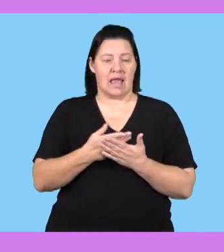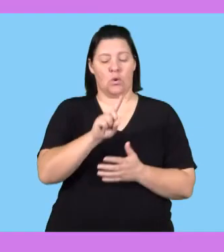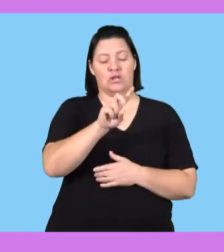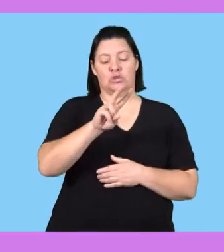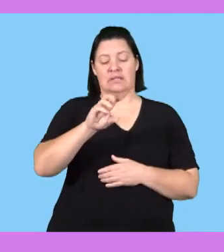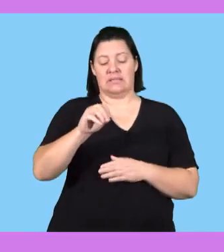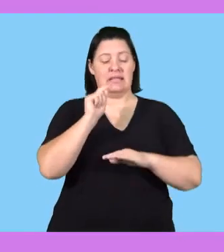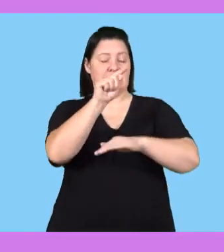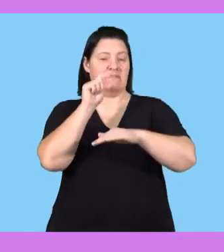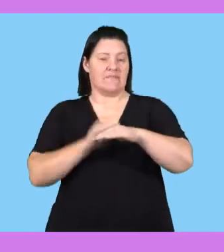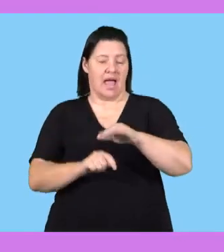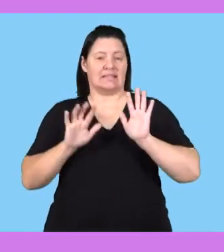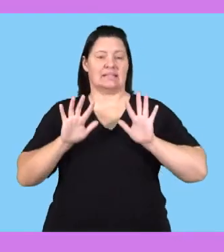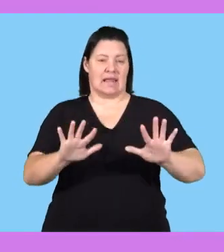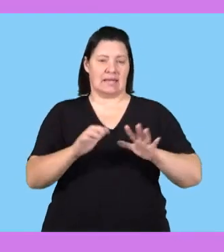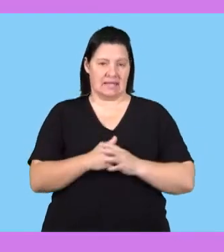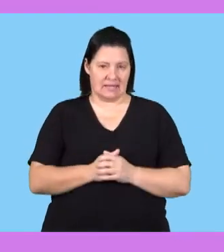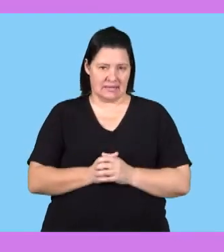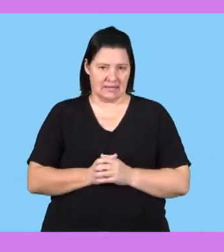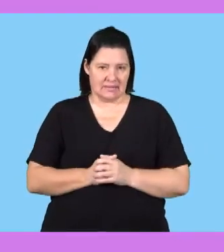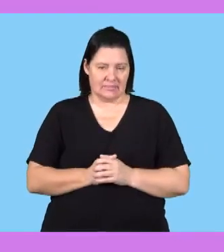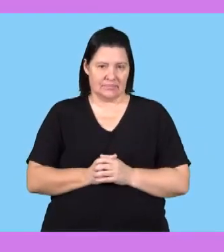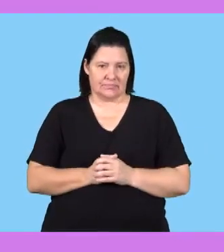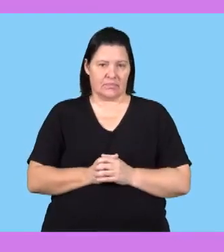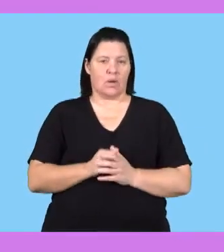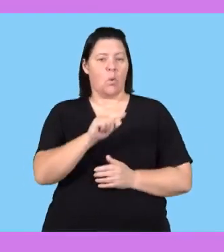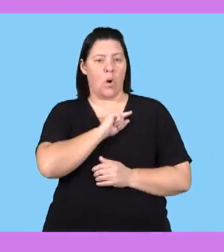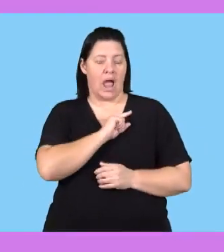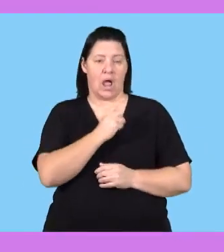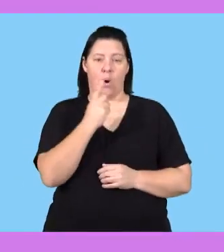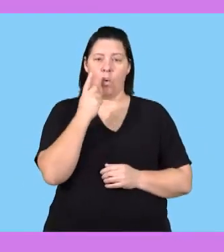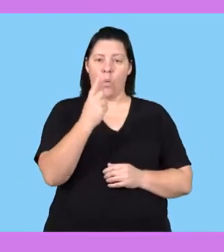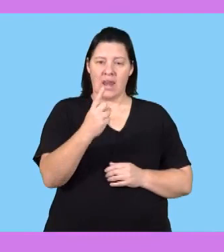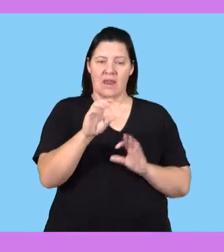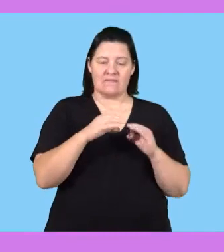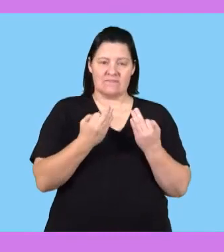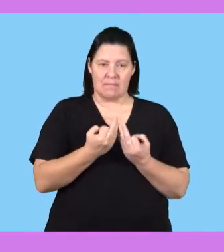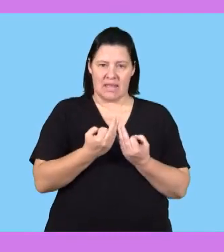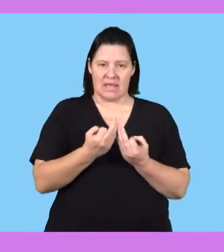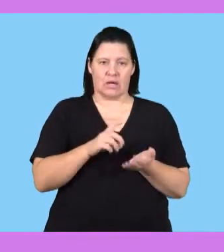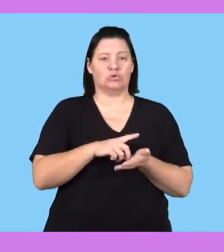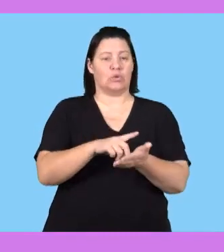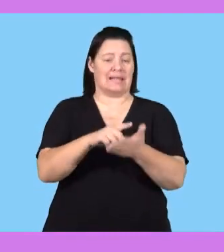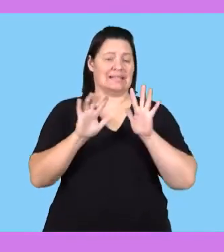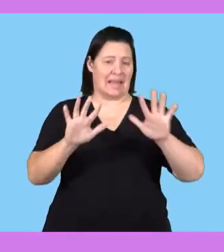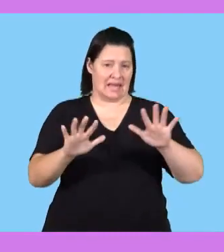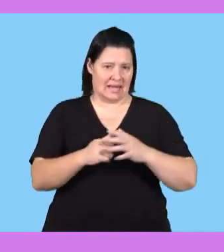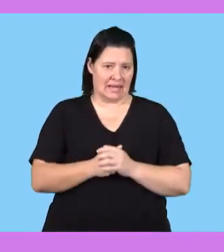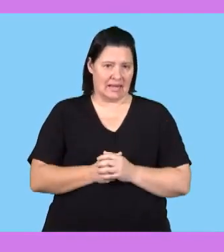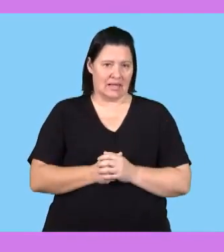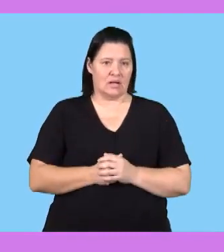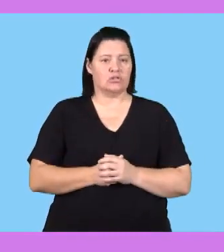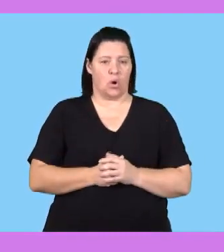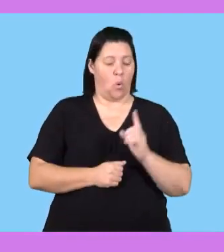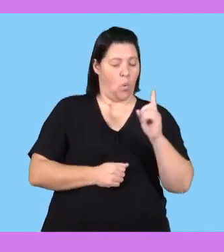well divide 120 by, remember, because one family donates 10, we can